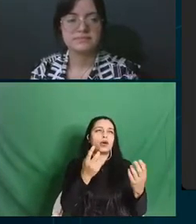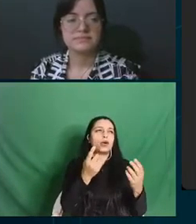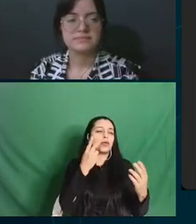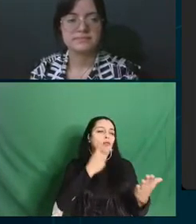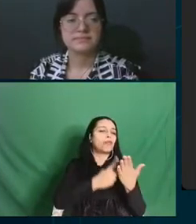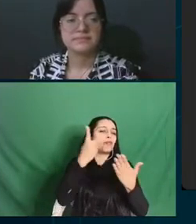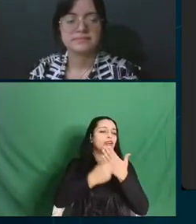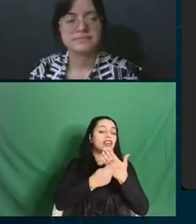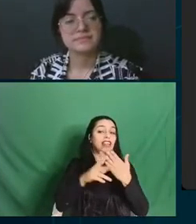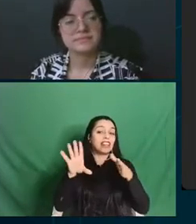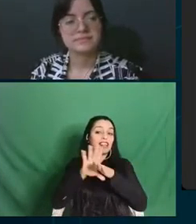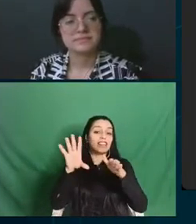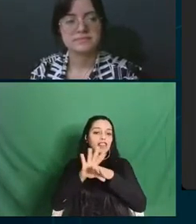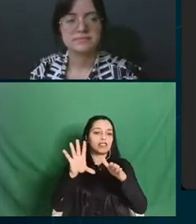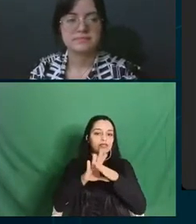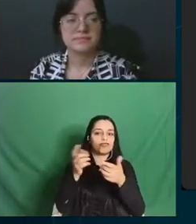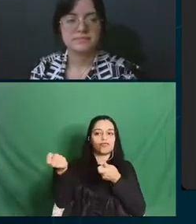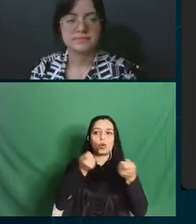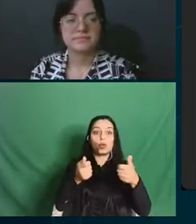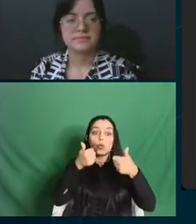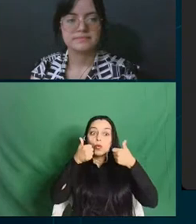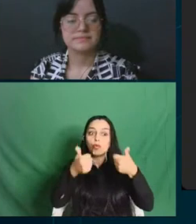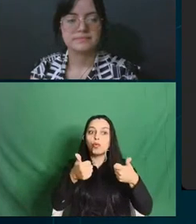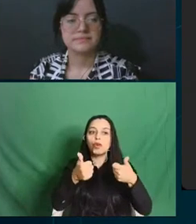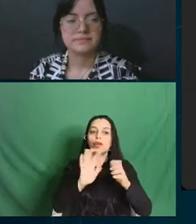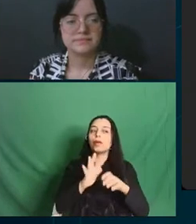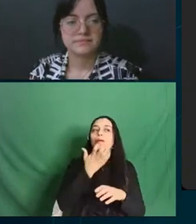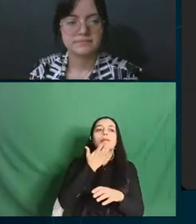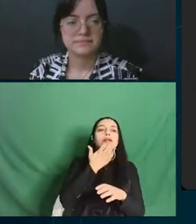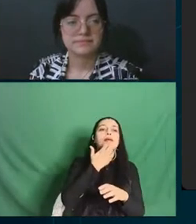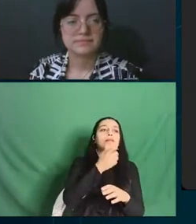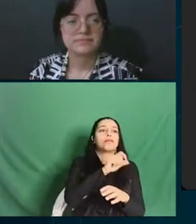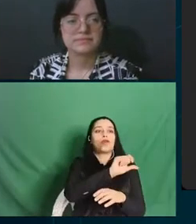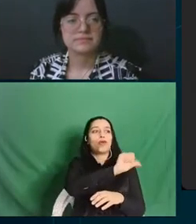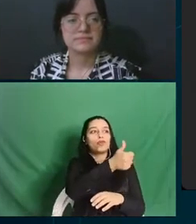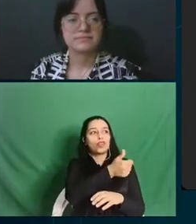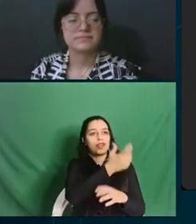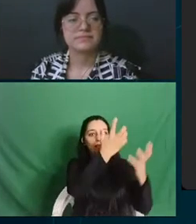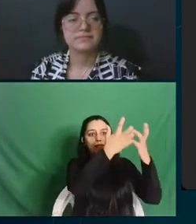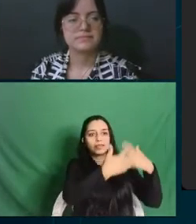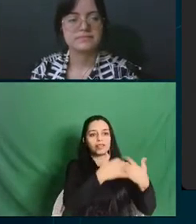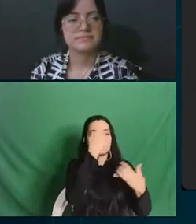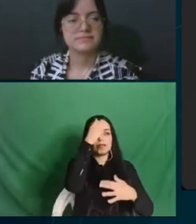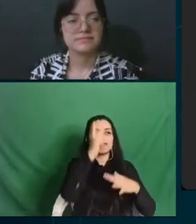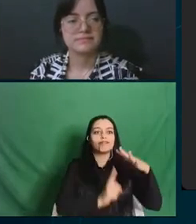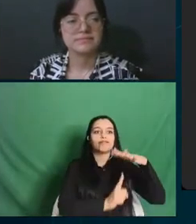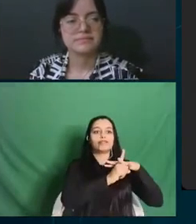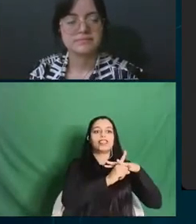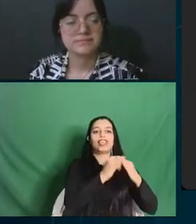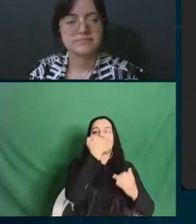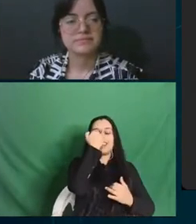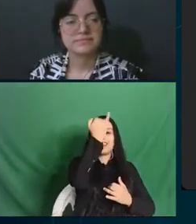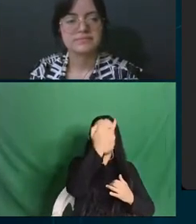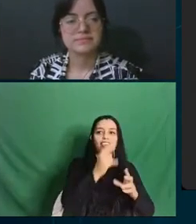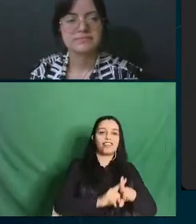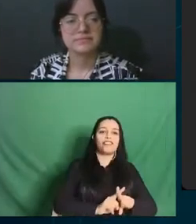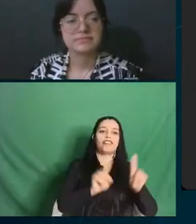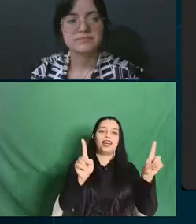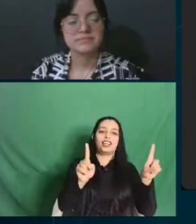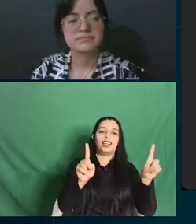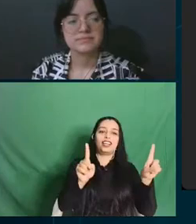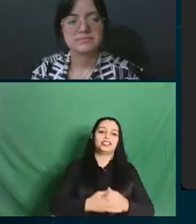We're sitting in academia wondering, it seems there's a different business model to building universities or building